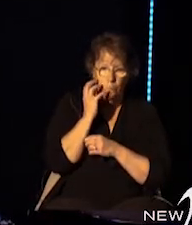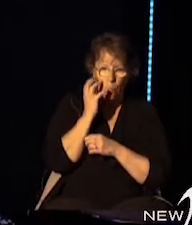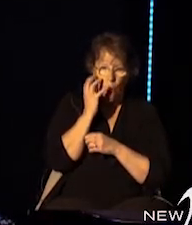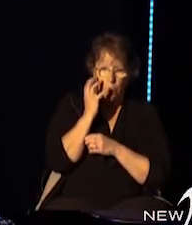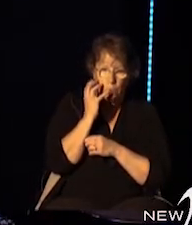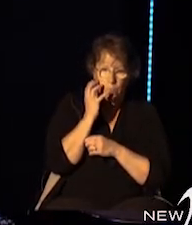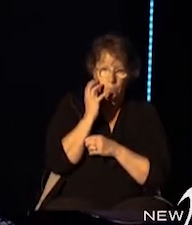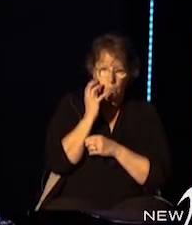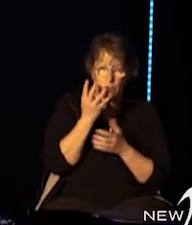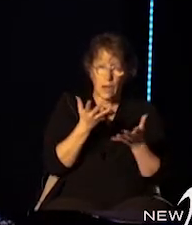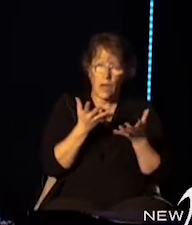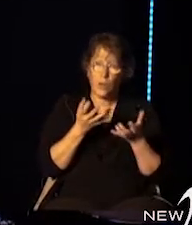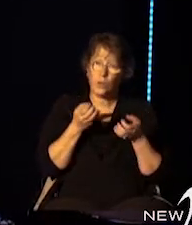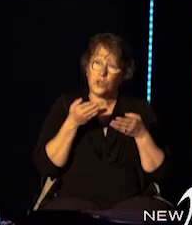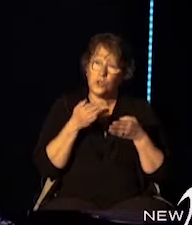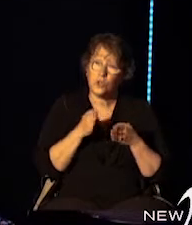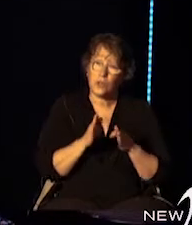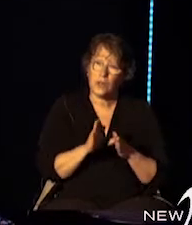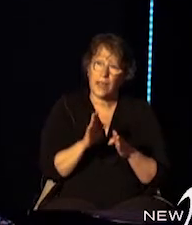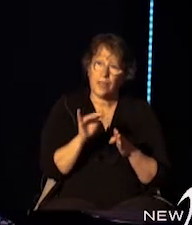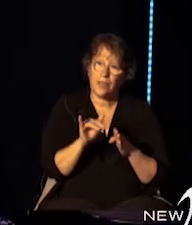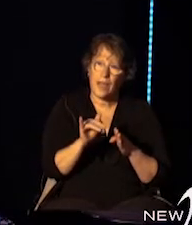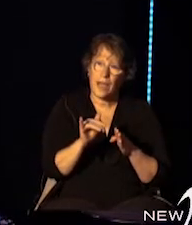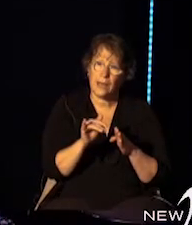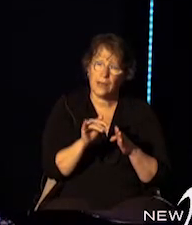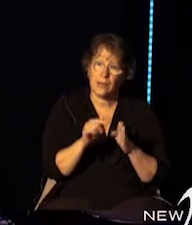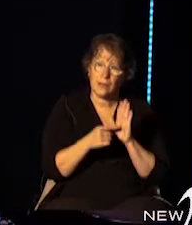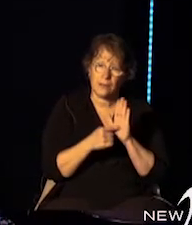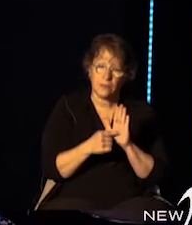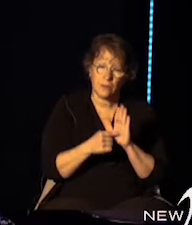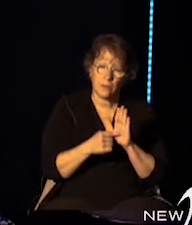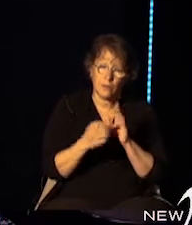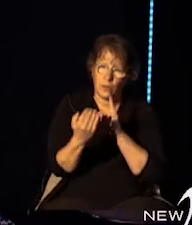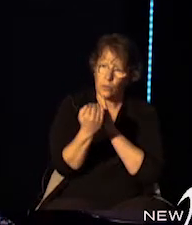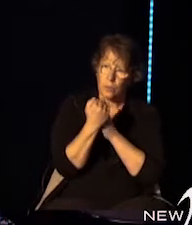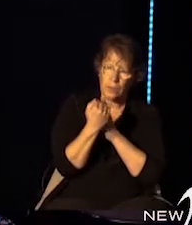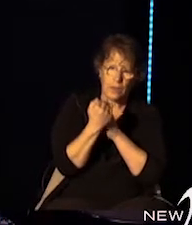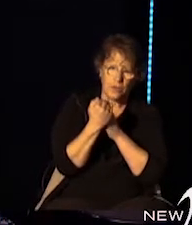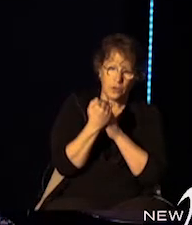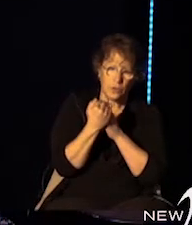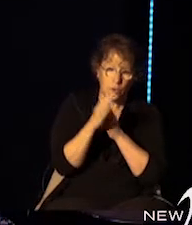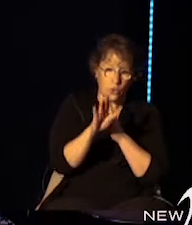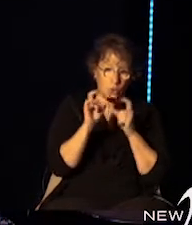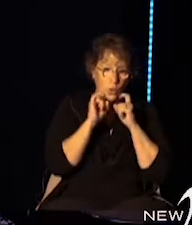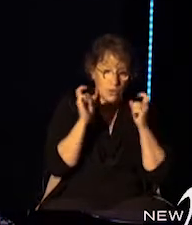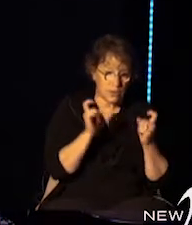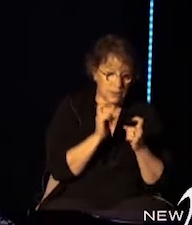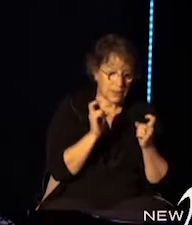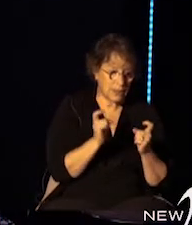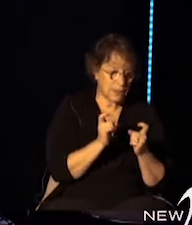I want you to just allow this to be a reminder that it's your sin and mine.